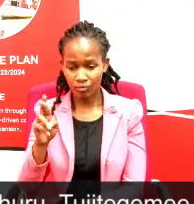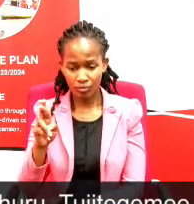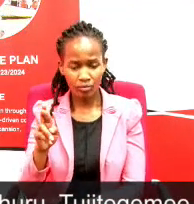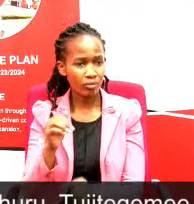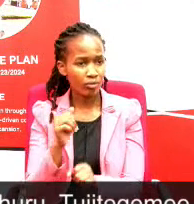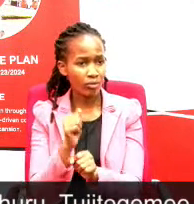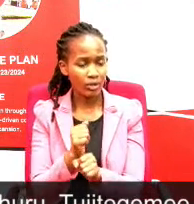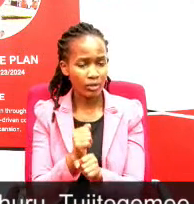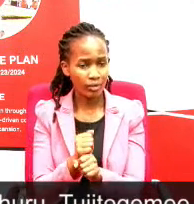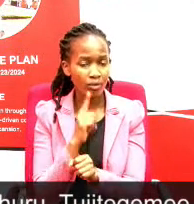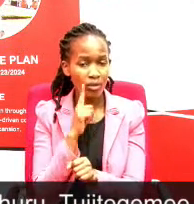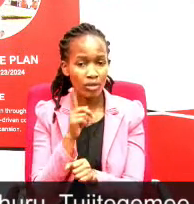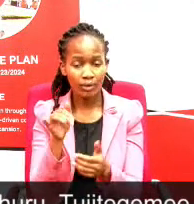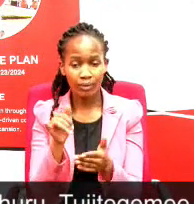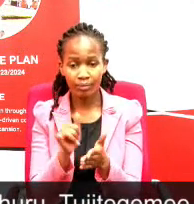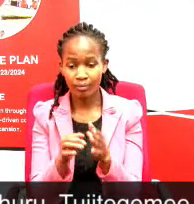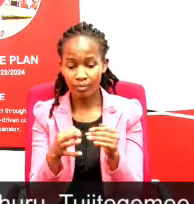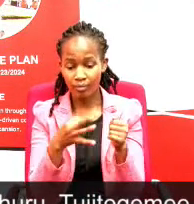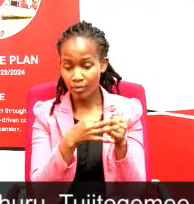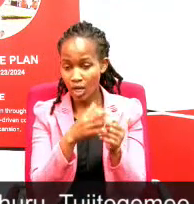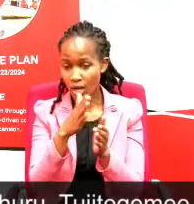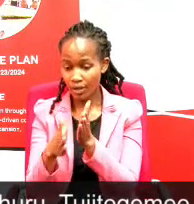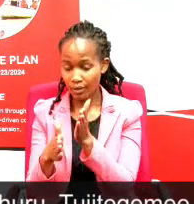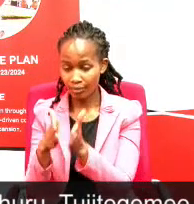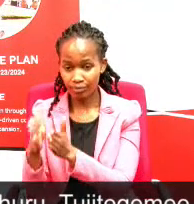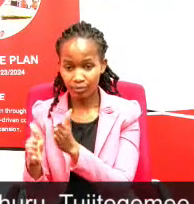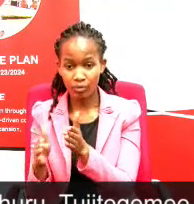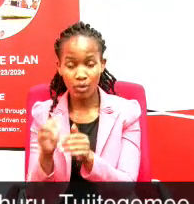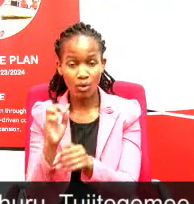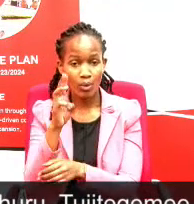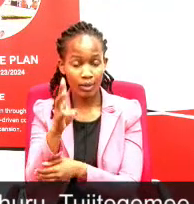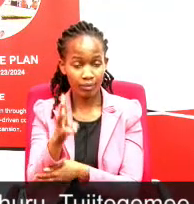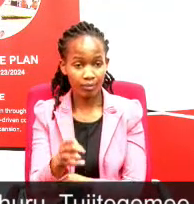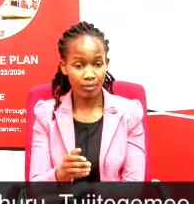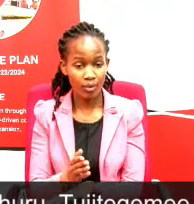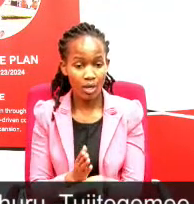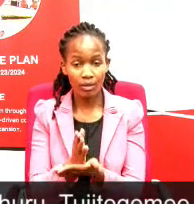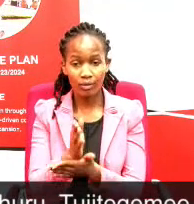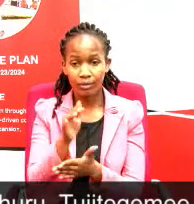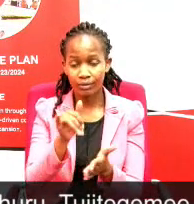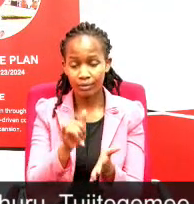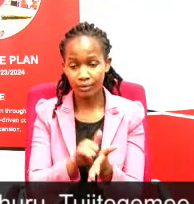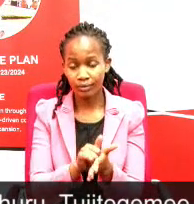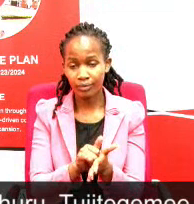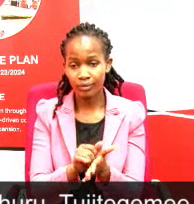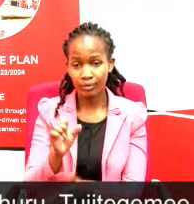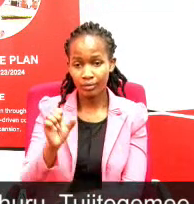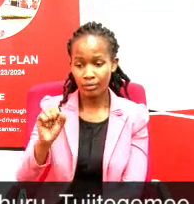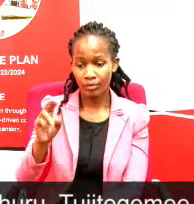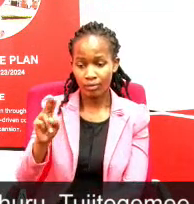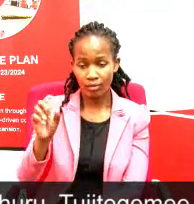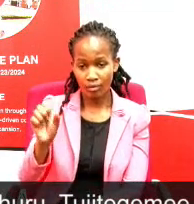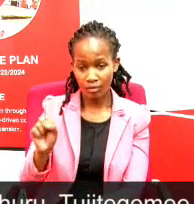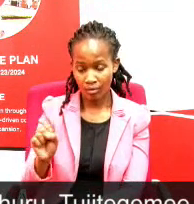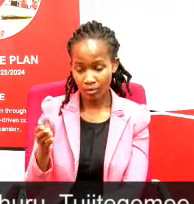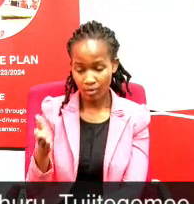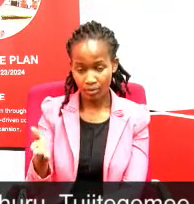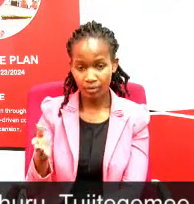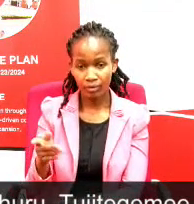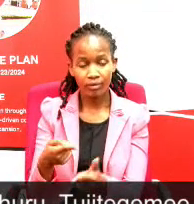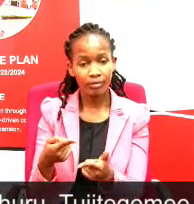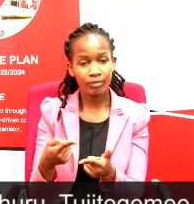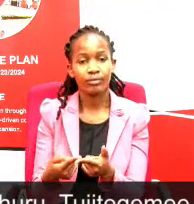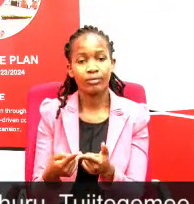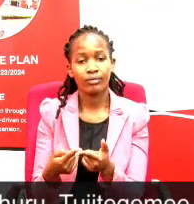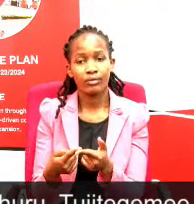one thing I'm certain sure is the 8th corporate plan will ensure scanners are installed in Nadapal, and